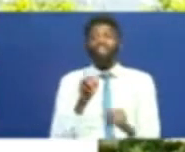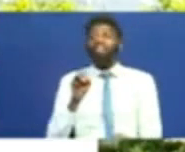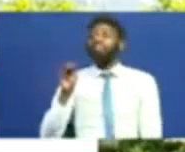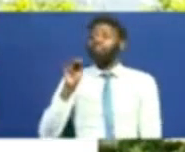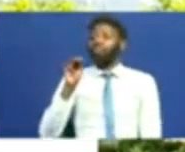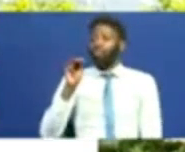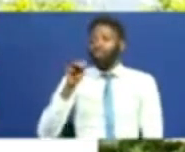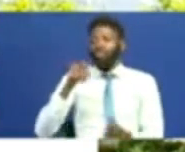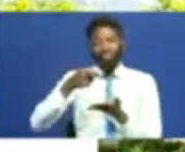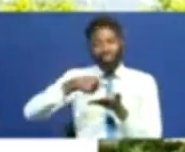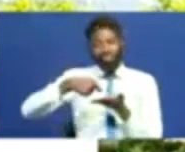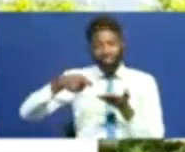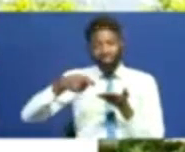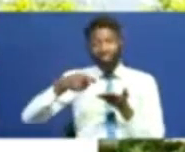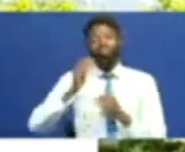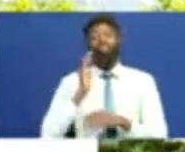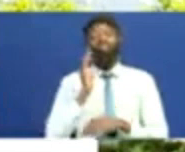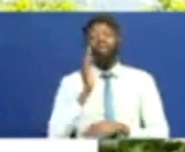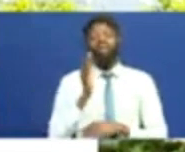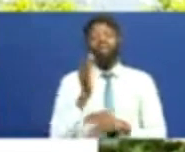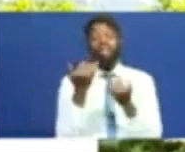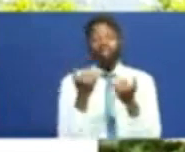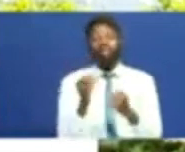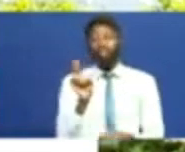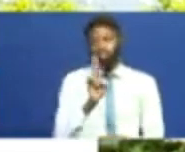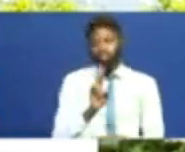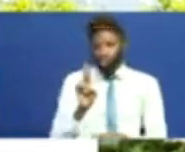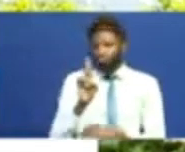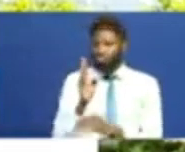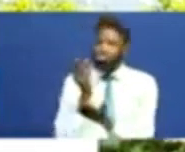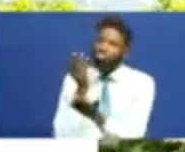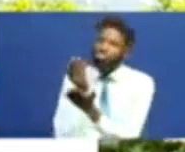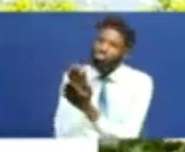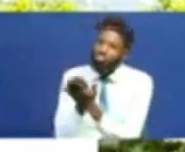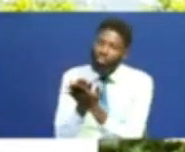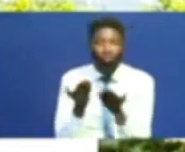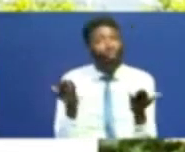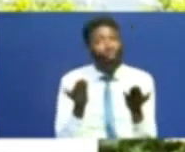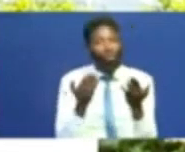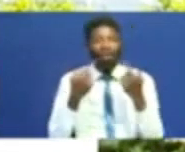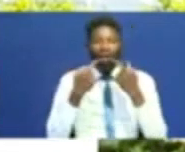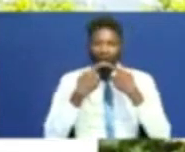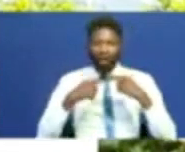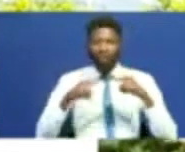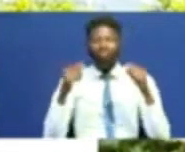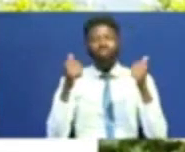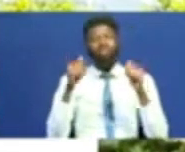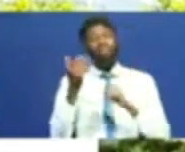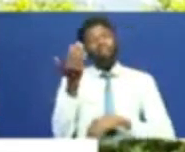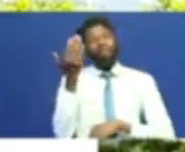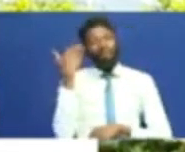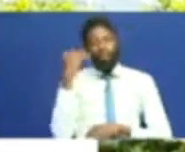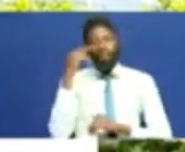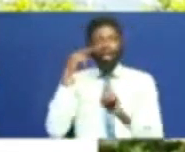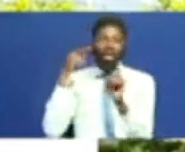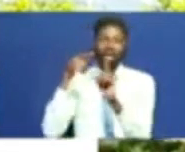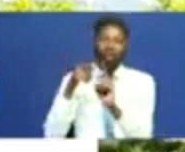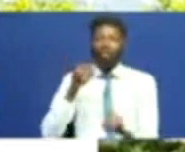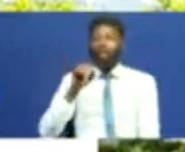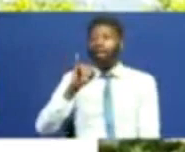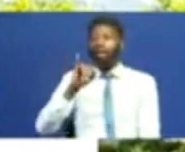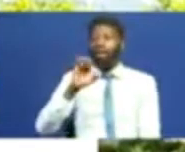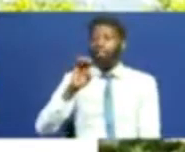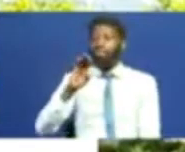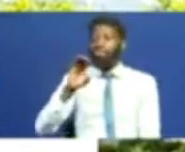use. It depends now where they will take those particular 10 million signatures, but initially it was supposed to go to the Independent Electoral and Boundaries